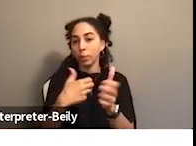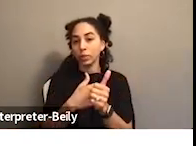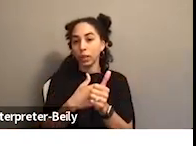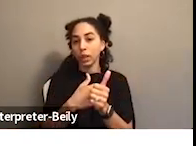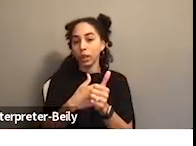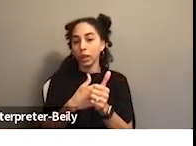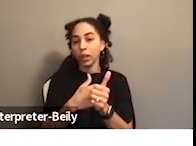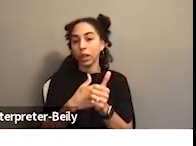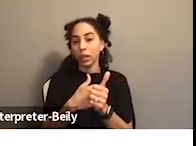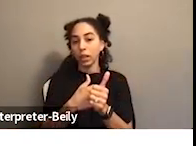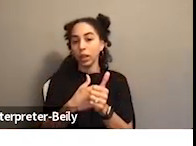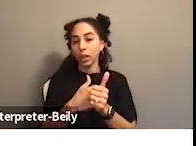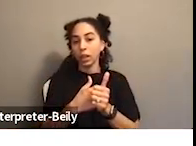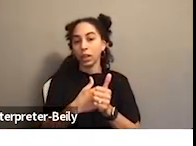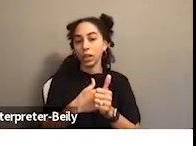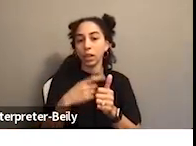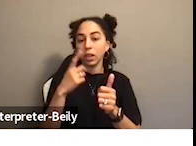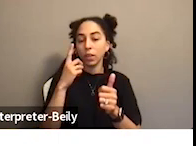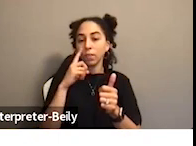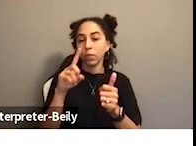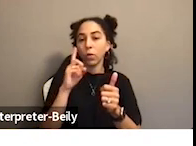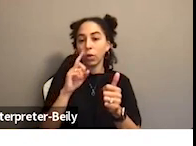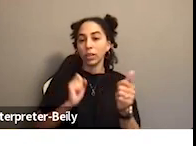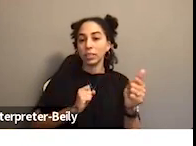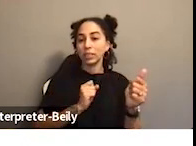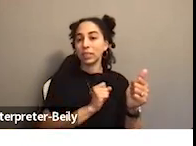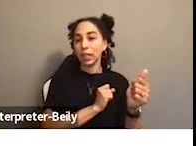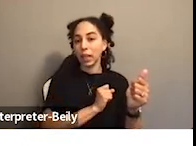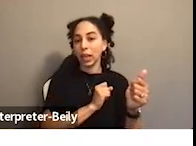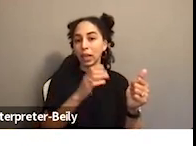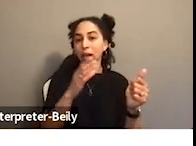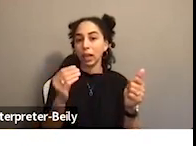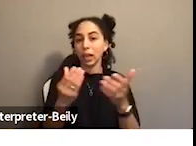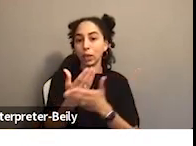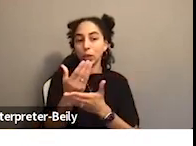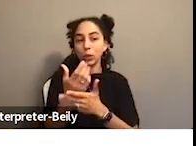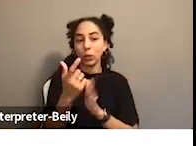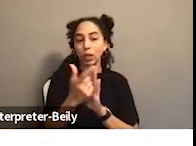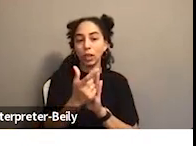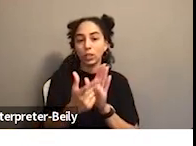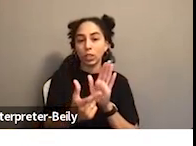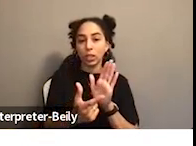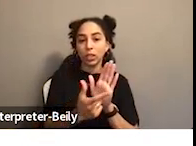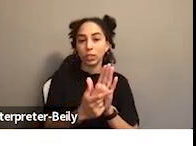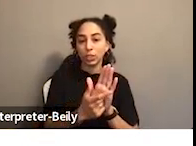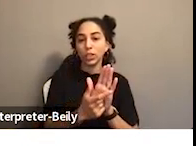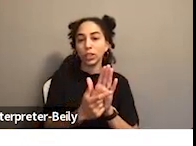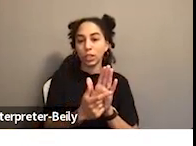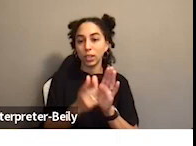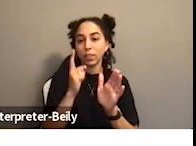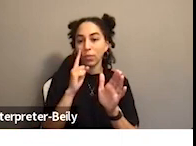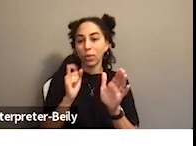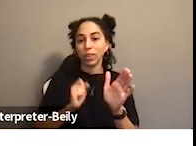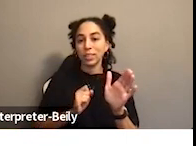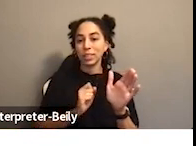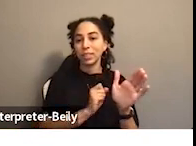we're at with the Senate and the new legislation that was proposed and the Senate has